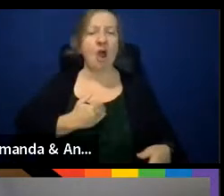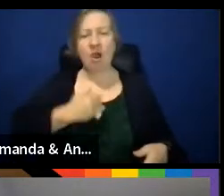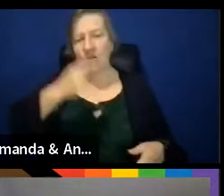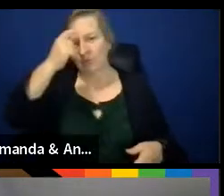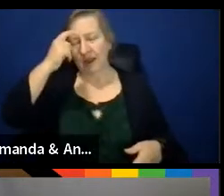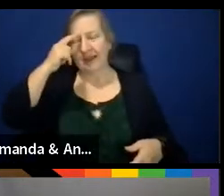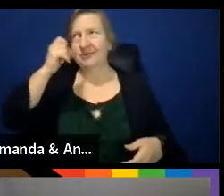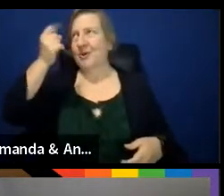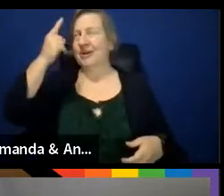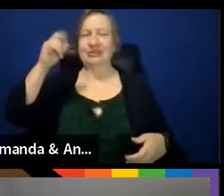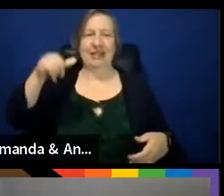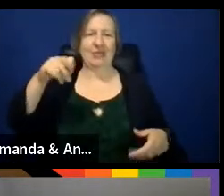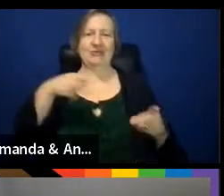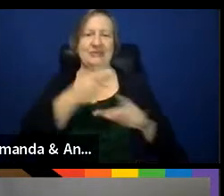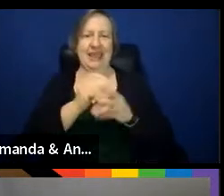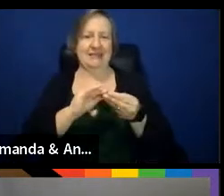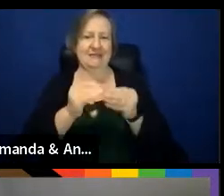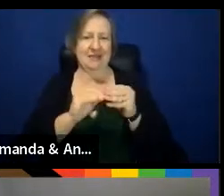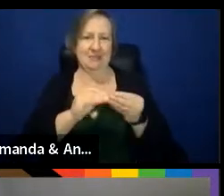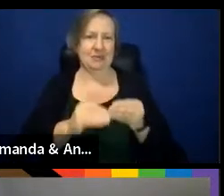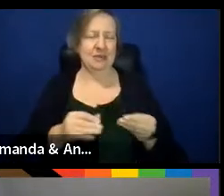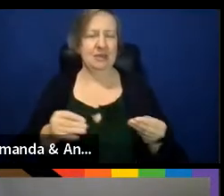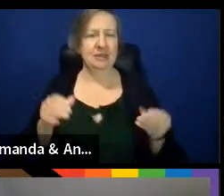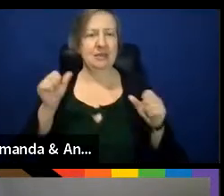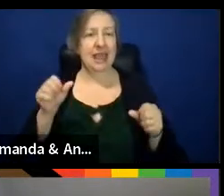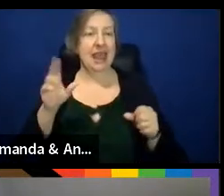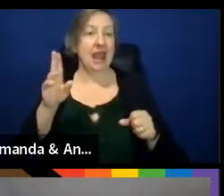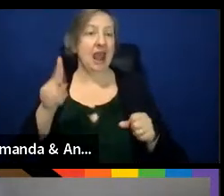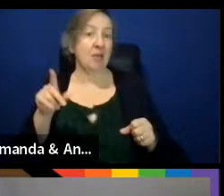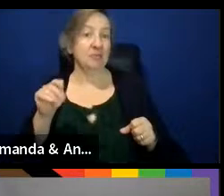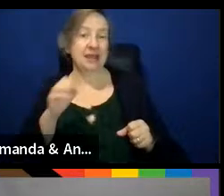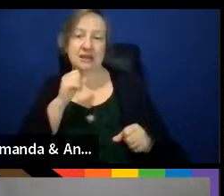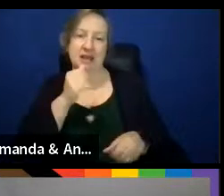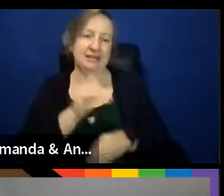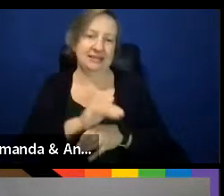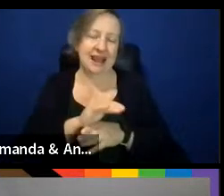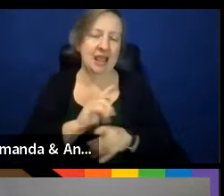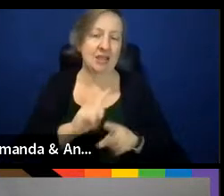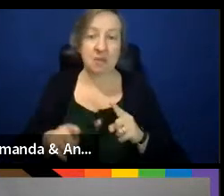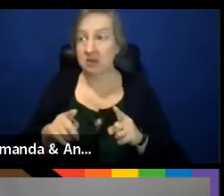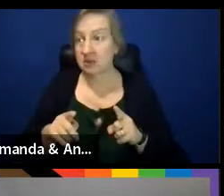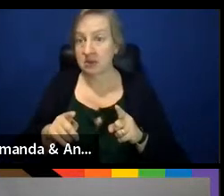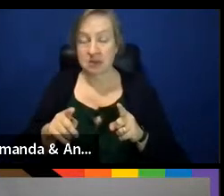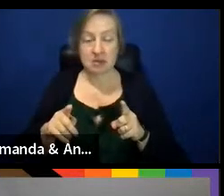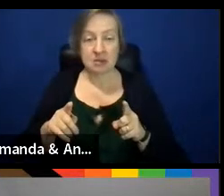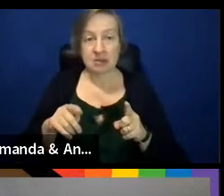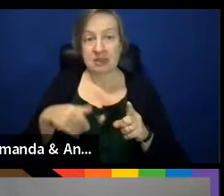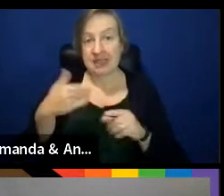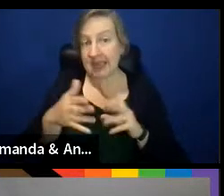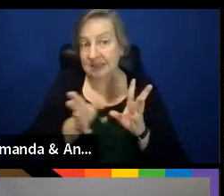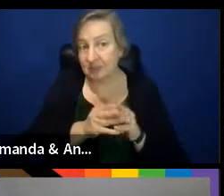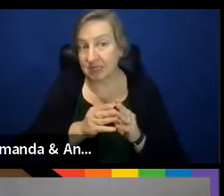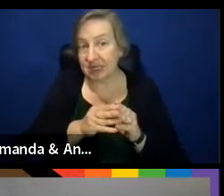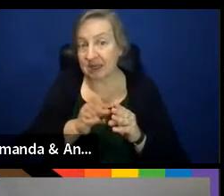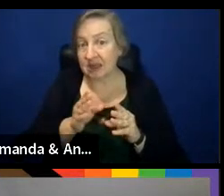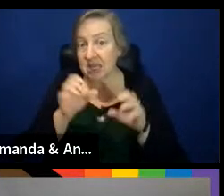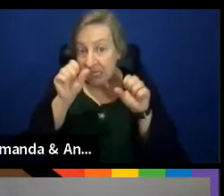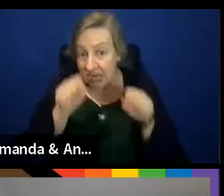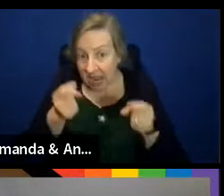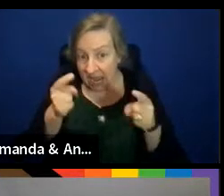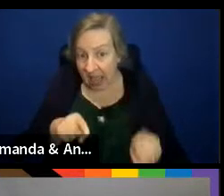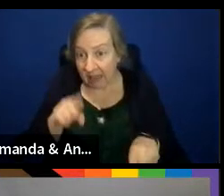very well. And so my question was just like, can we get an update? Maybe not tonight because it's late, but maybe at the next meeting of like, is that going to